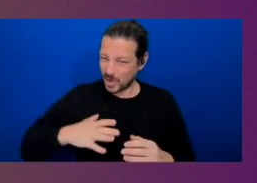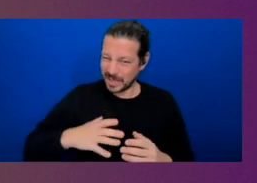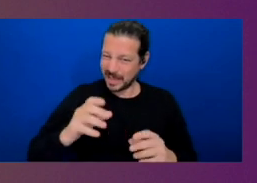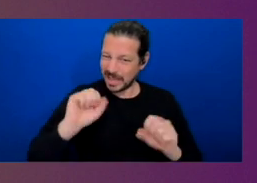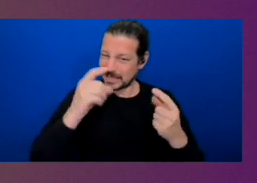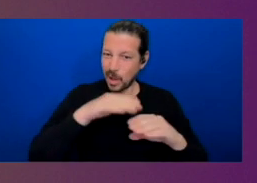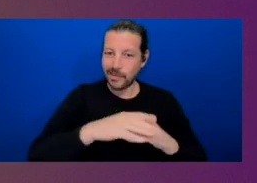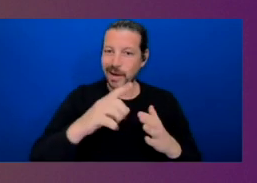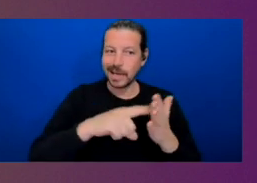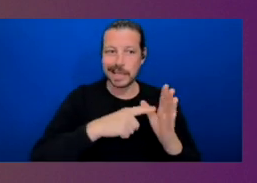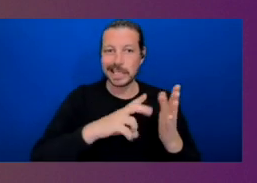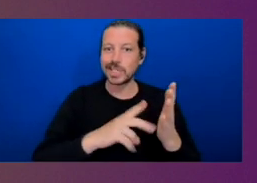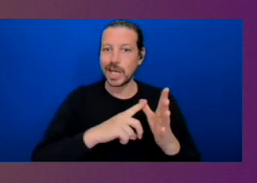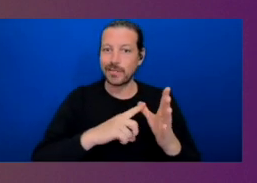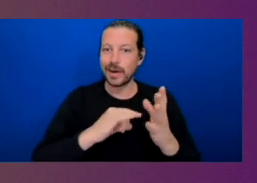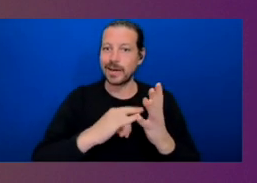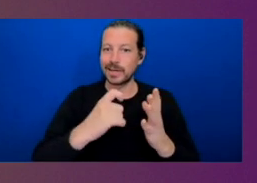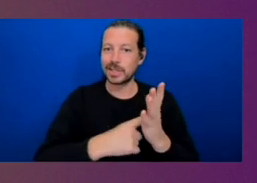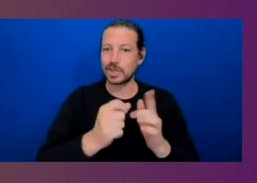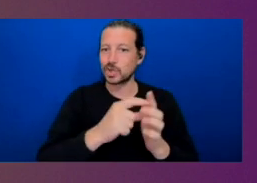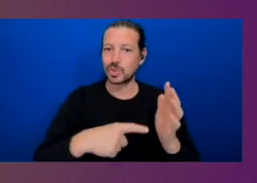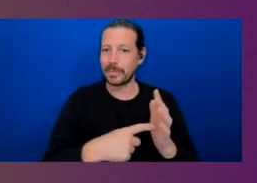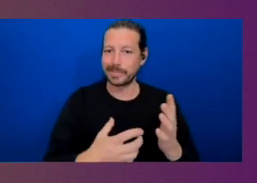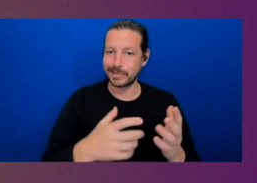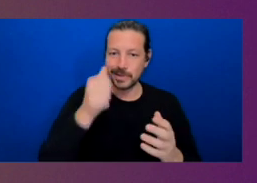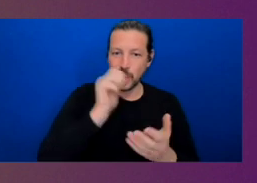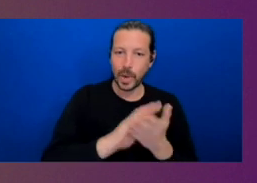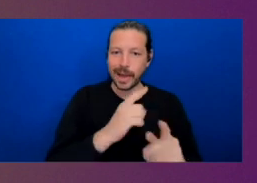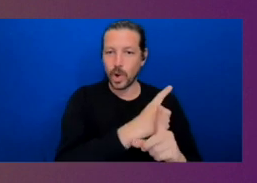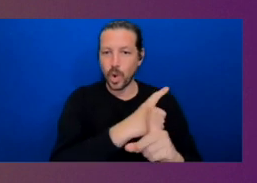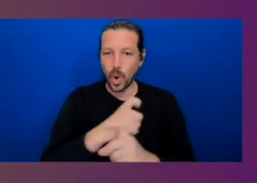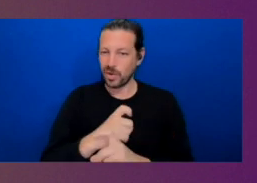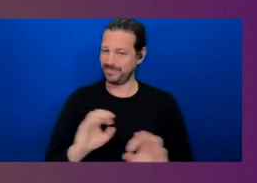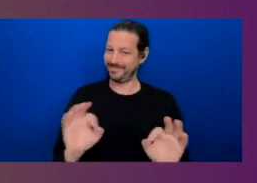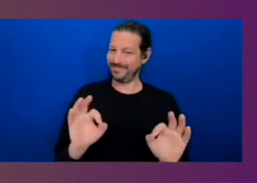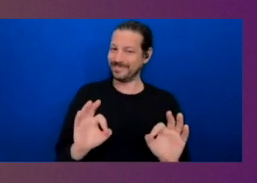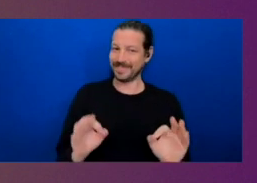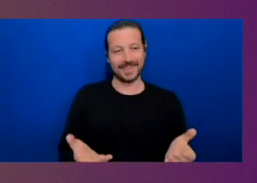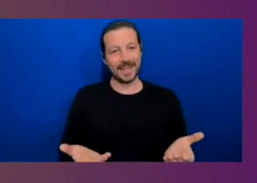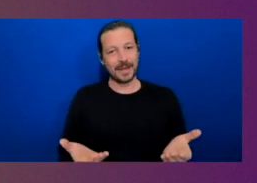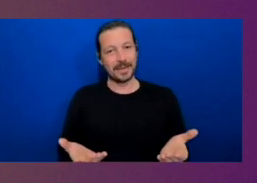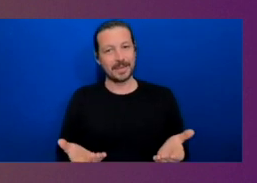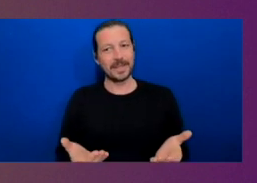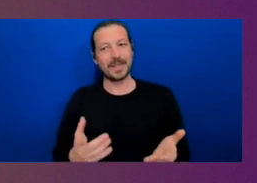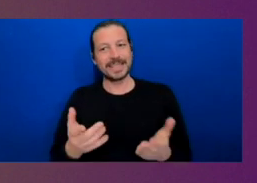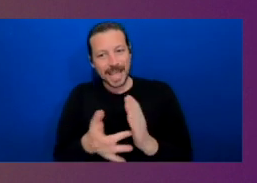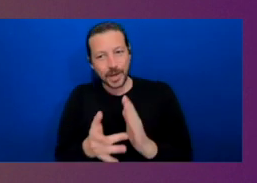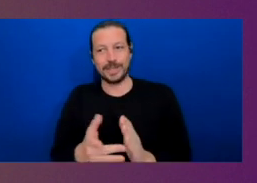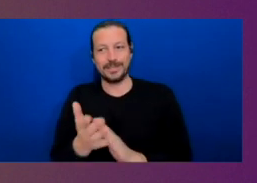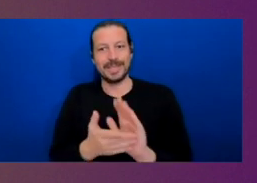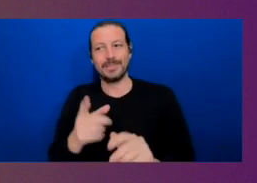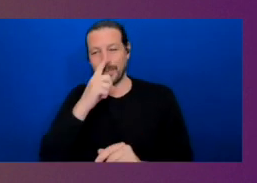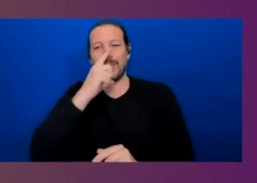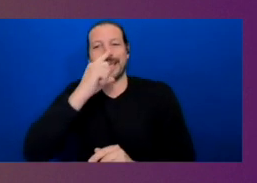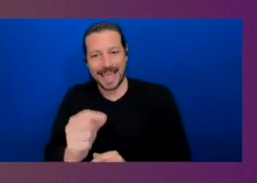that have that technical capability. But to bring more people into the design part of that have more experiences, that experience